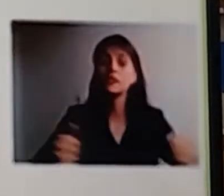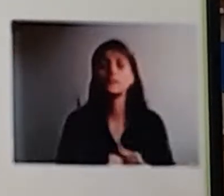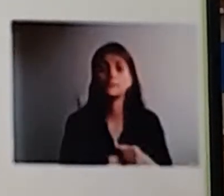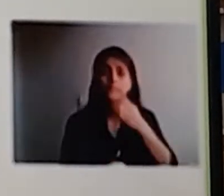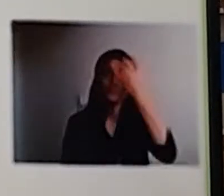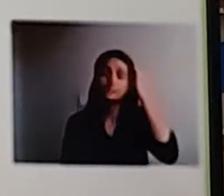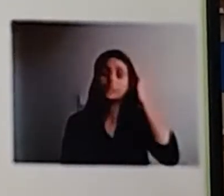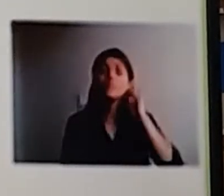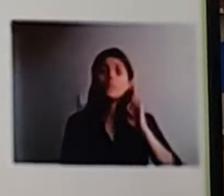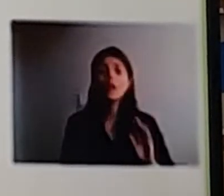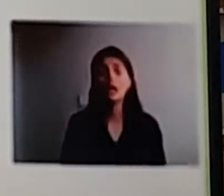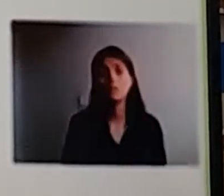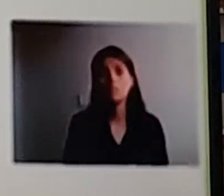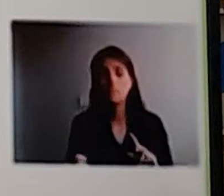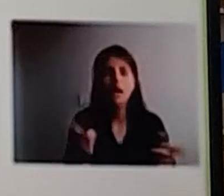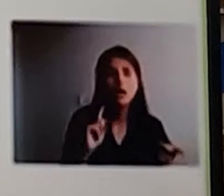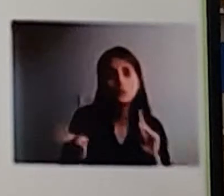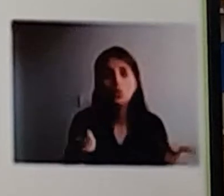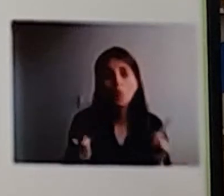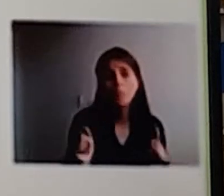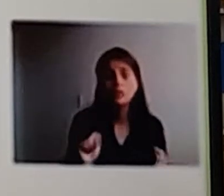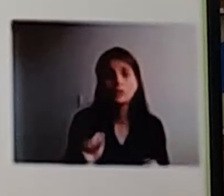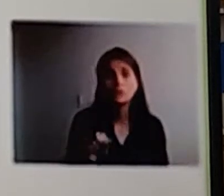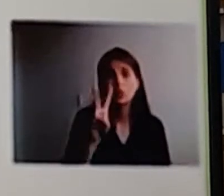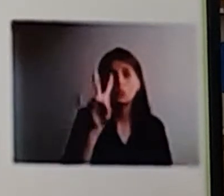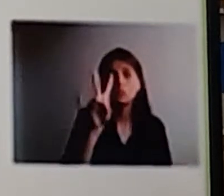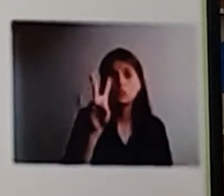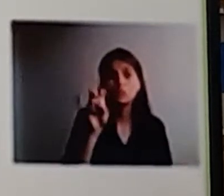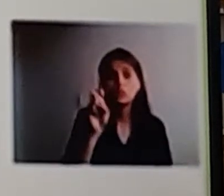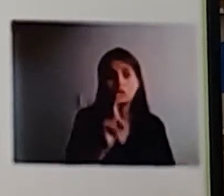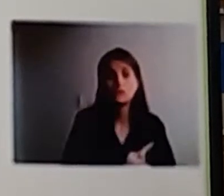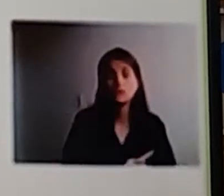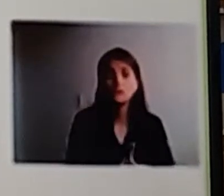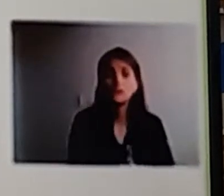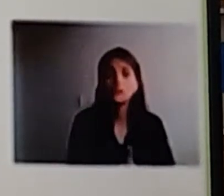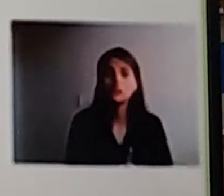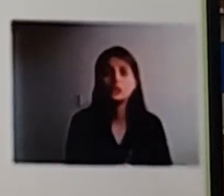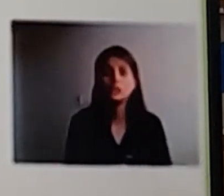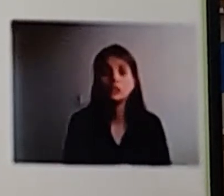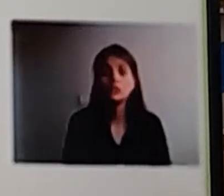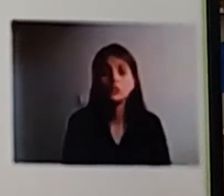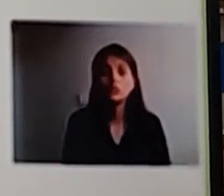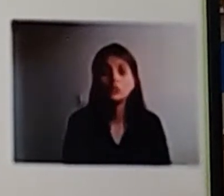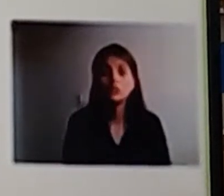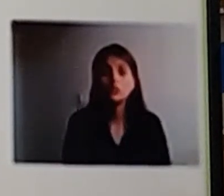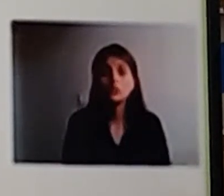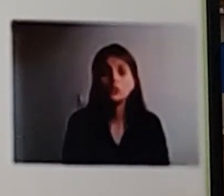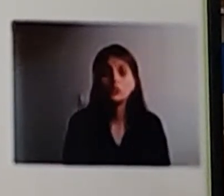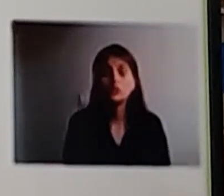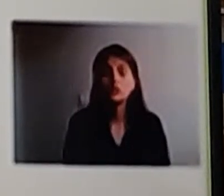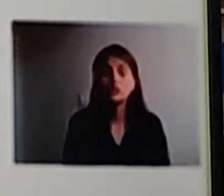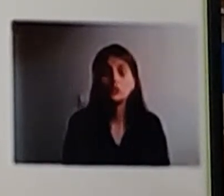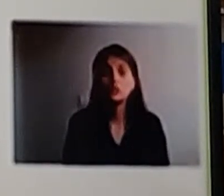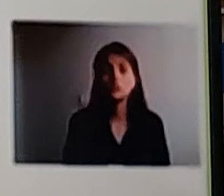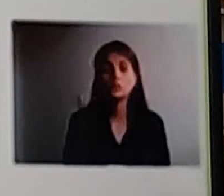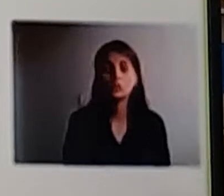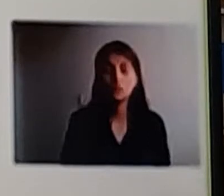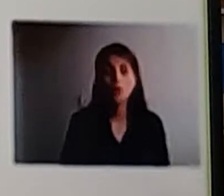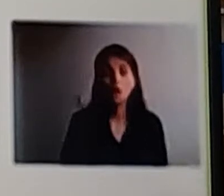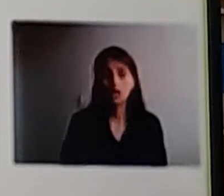who's walking slowly, can take the time to move inside the building or go out of the building, so the door will not hit